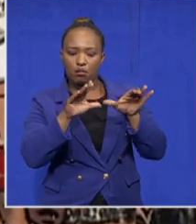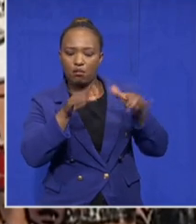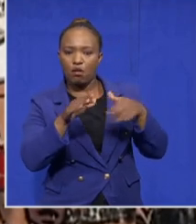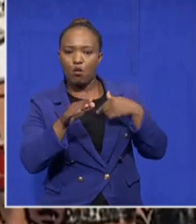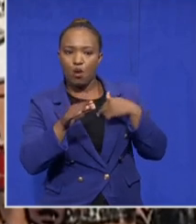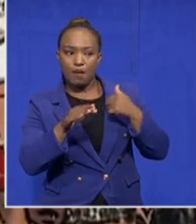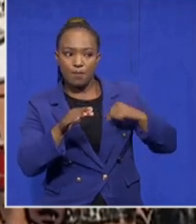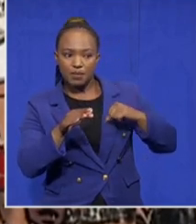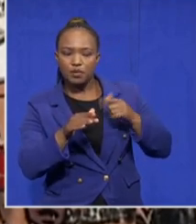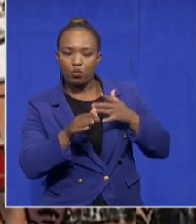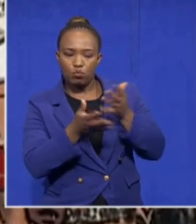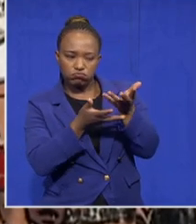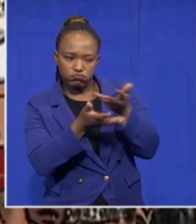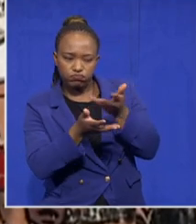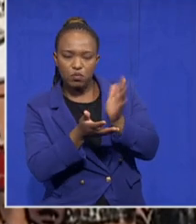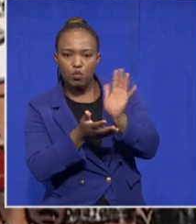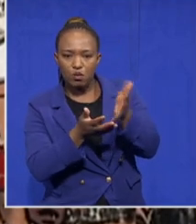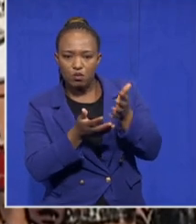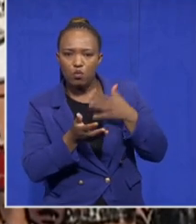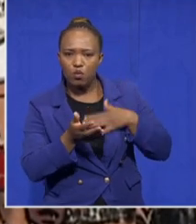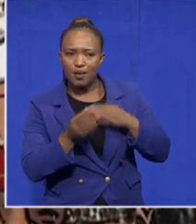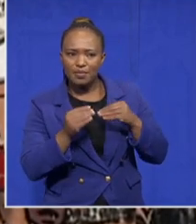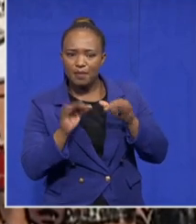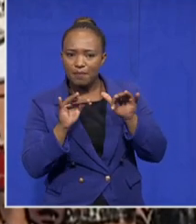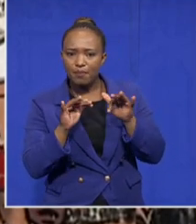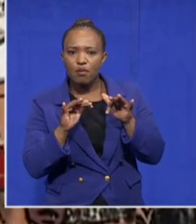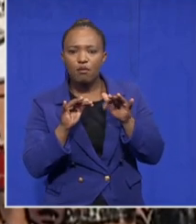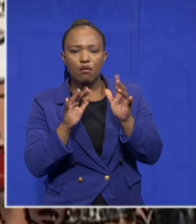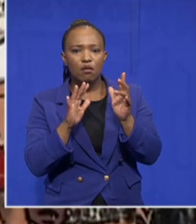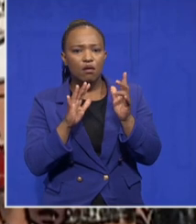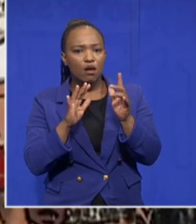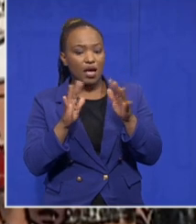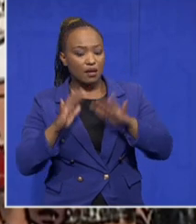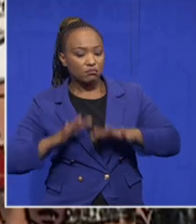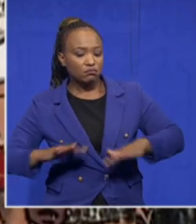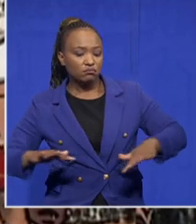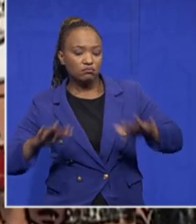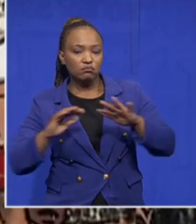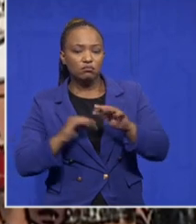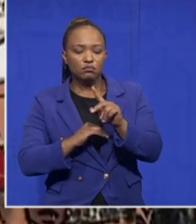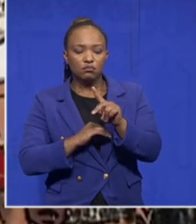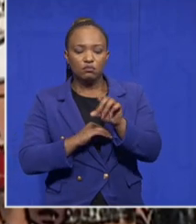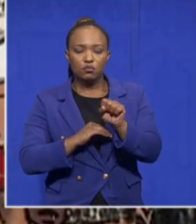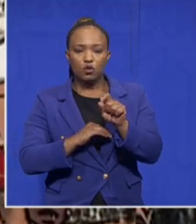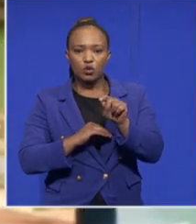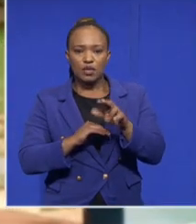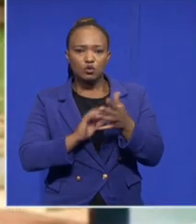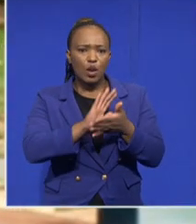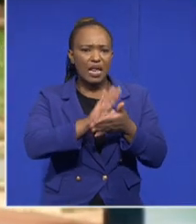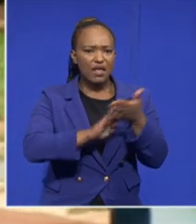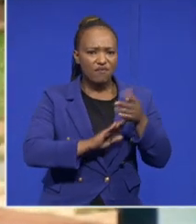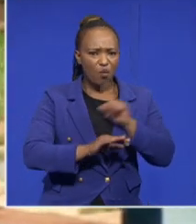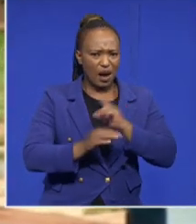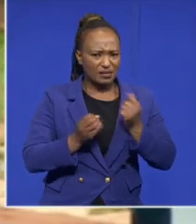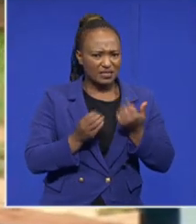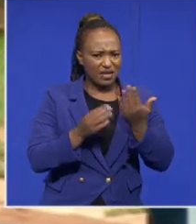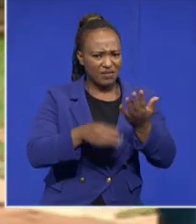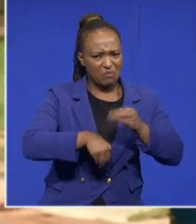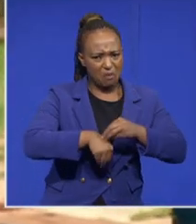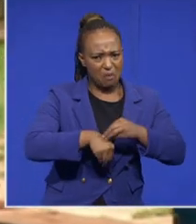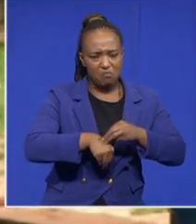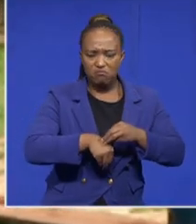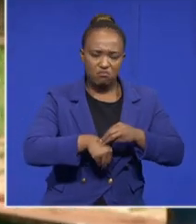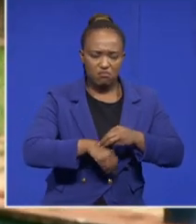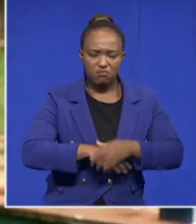municipality, because we would like to have all business people residing in Koster not to leave because of service delivery challenges. The